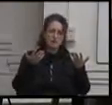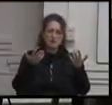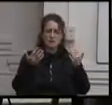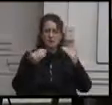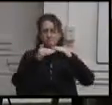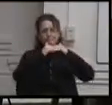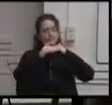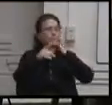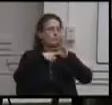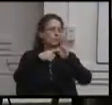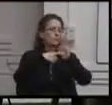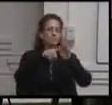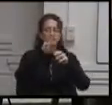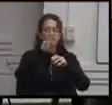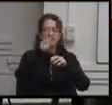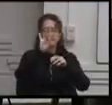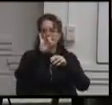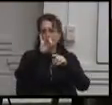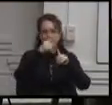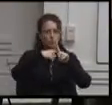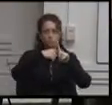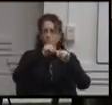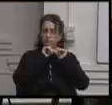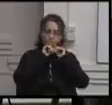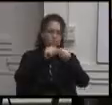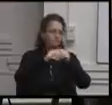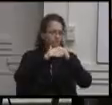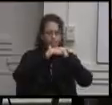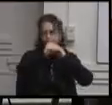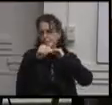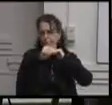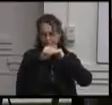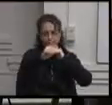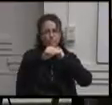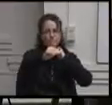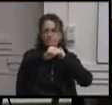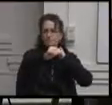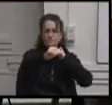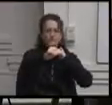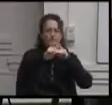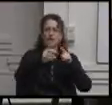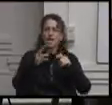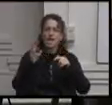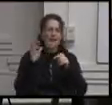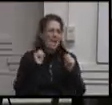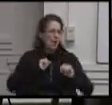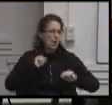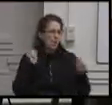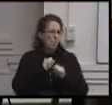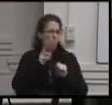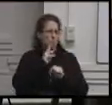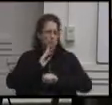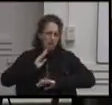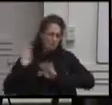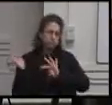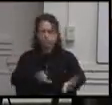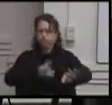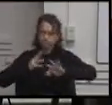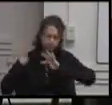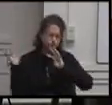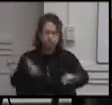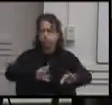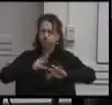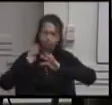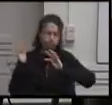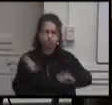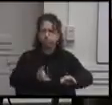operating 68 degrees all the time. So we want to and all millions of gallons of cold water running through the building. So